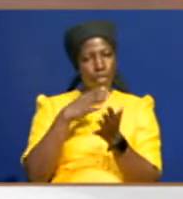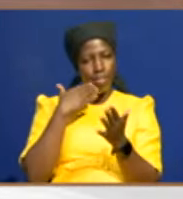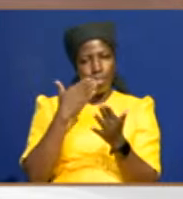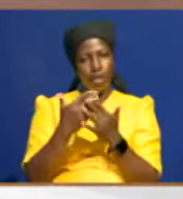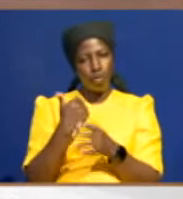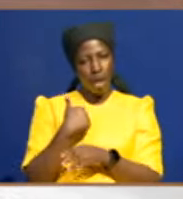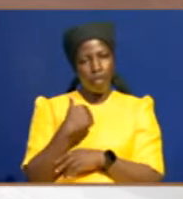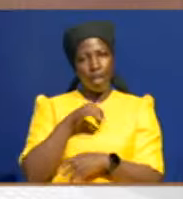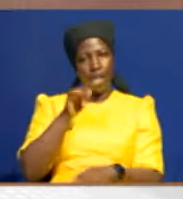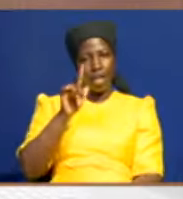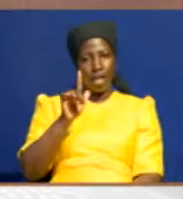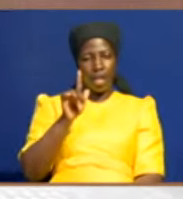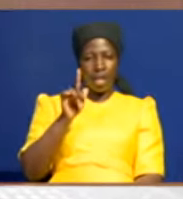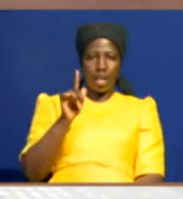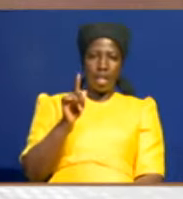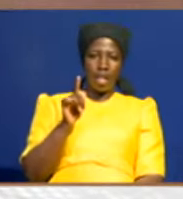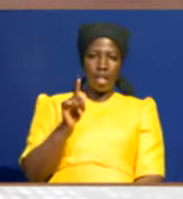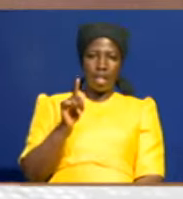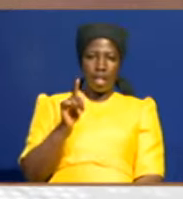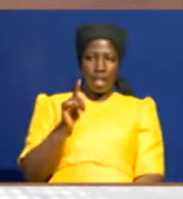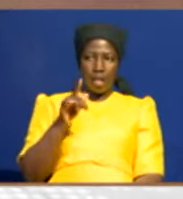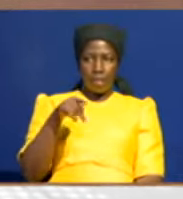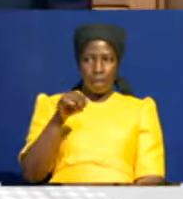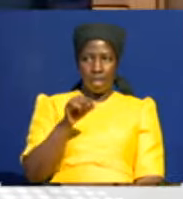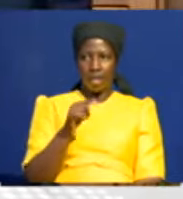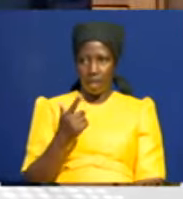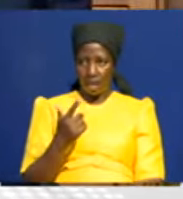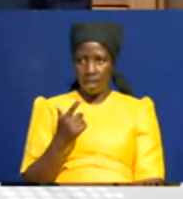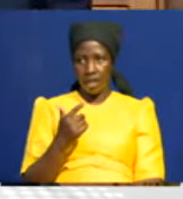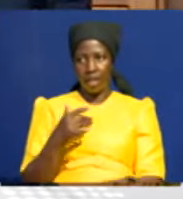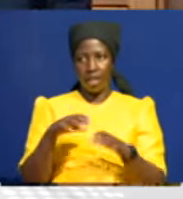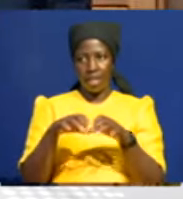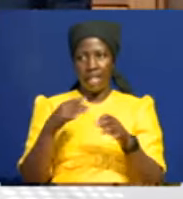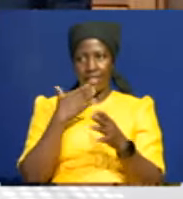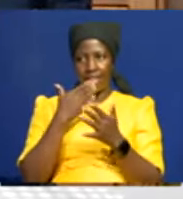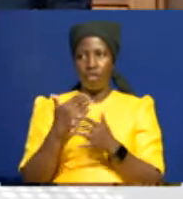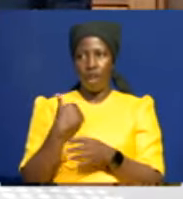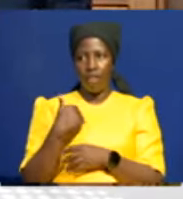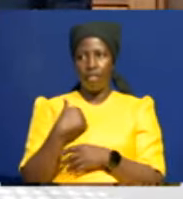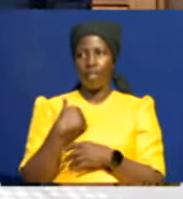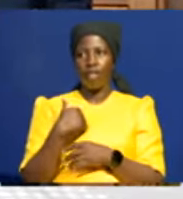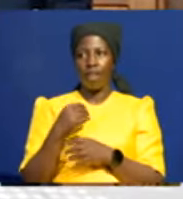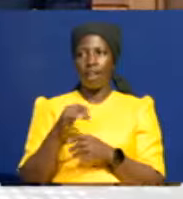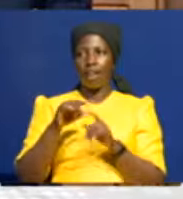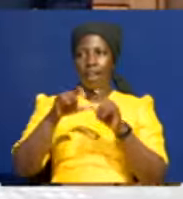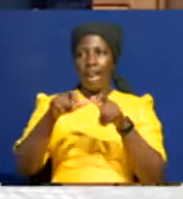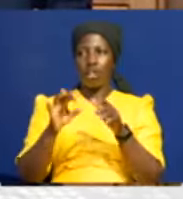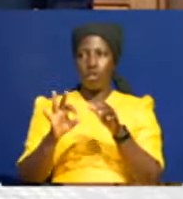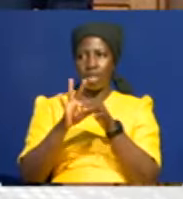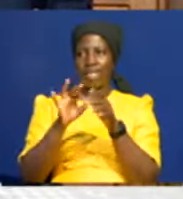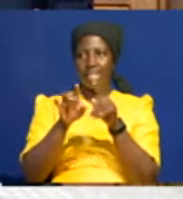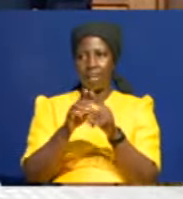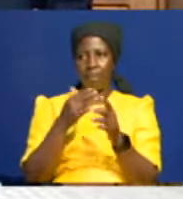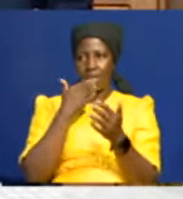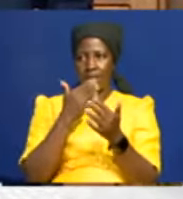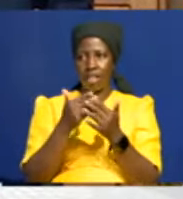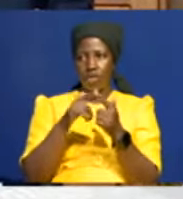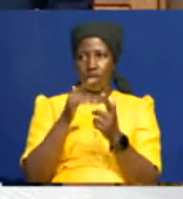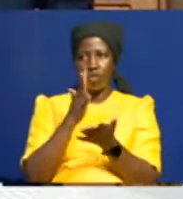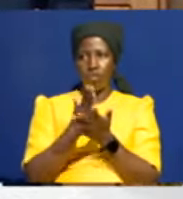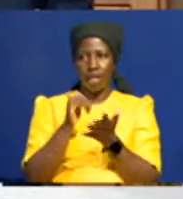LNG terminal in Świnoujście today, thanks to having gas interconnectors, also thanks to the fact that we have built